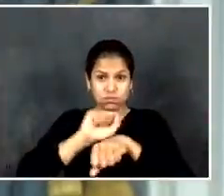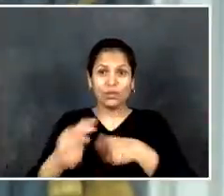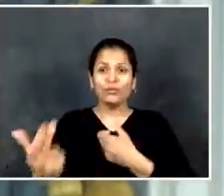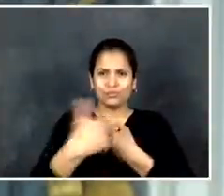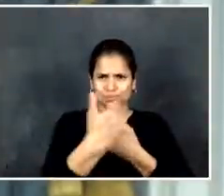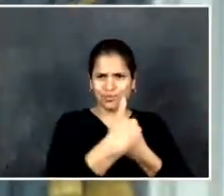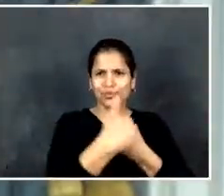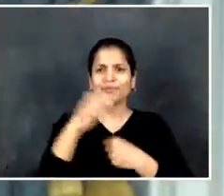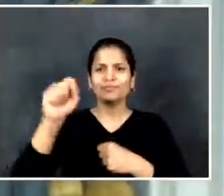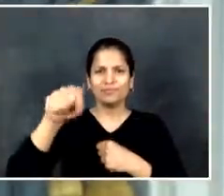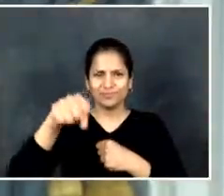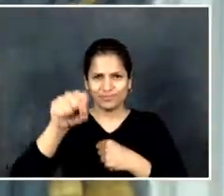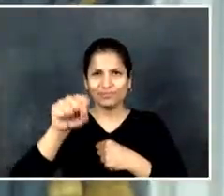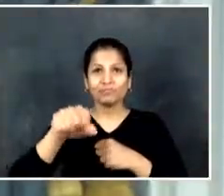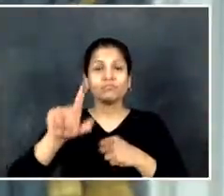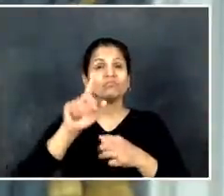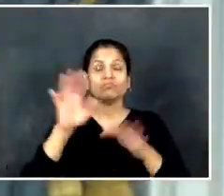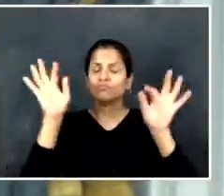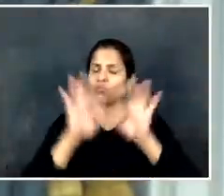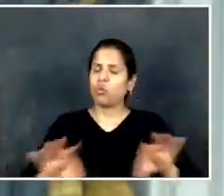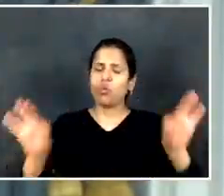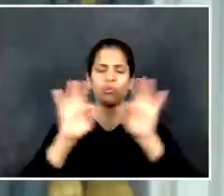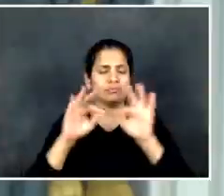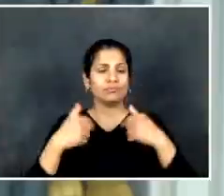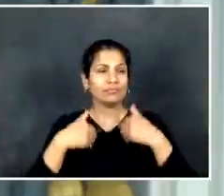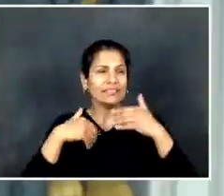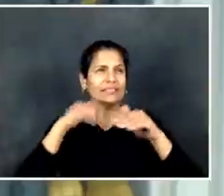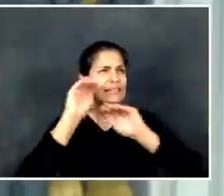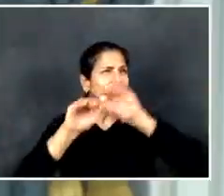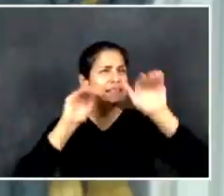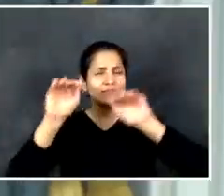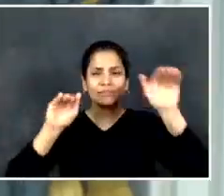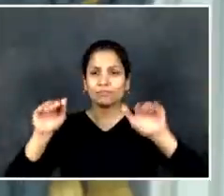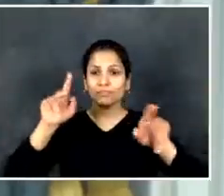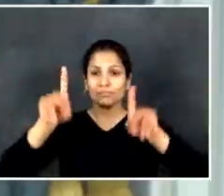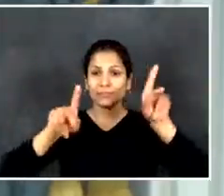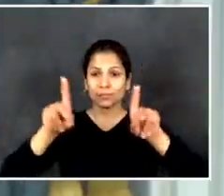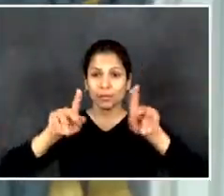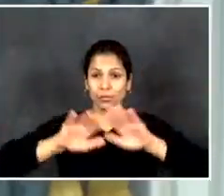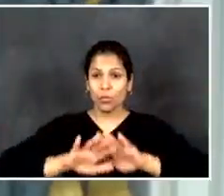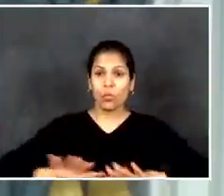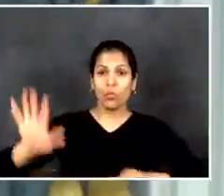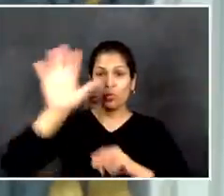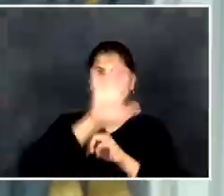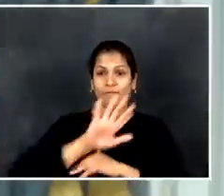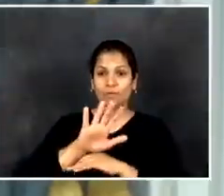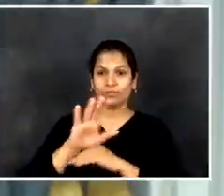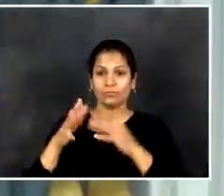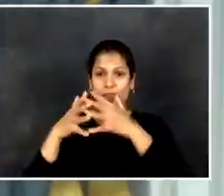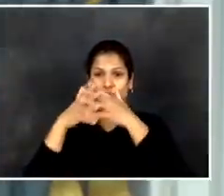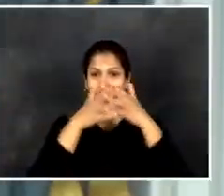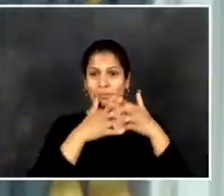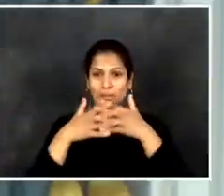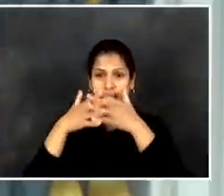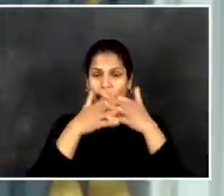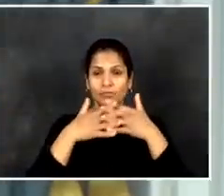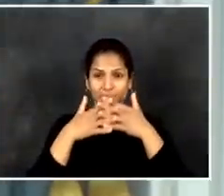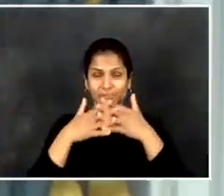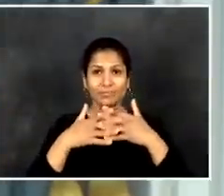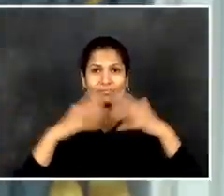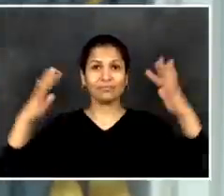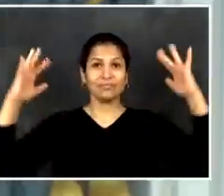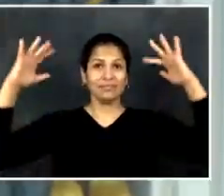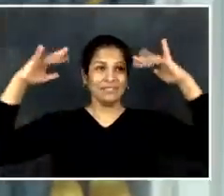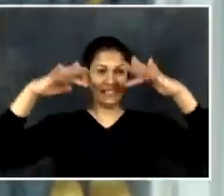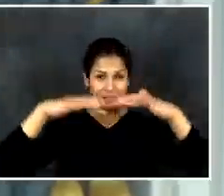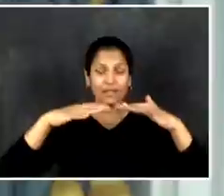together, and the type of training that's happening in our engineering schools around this country that I think is